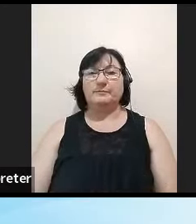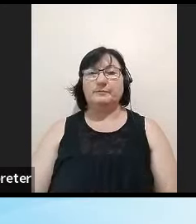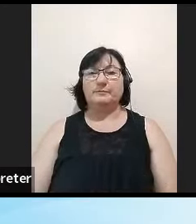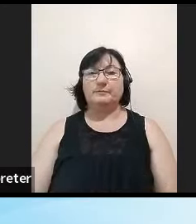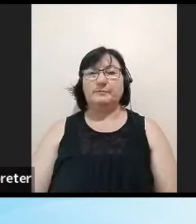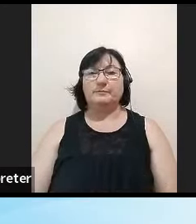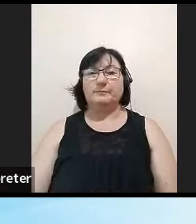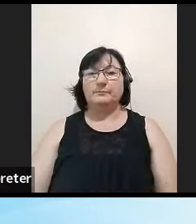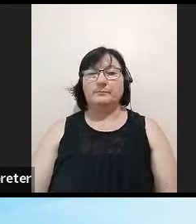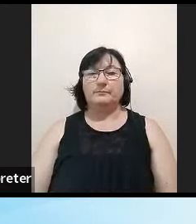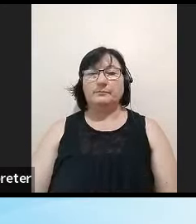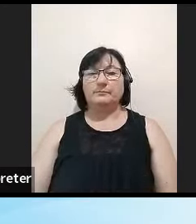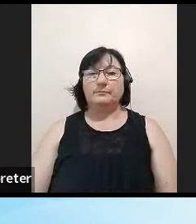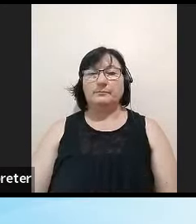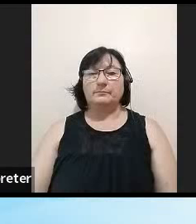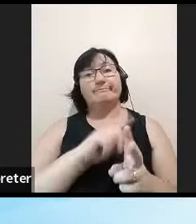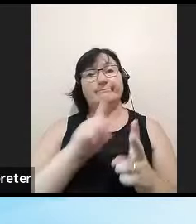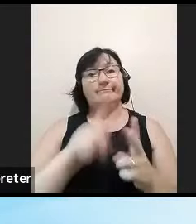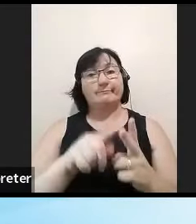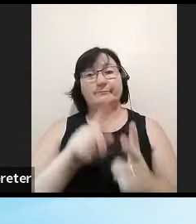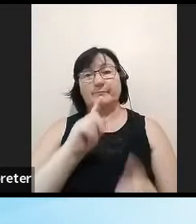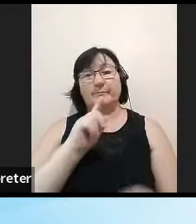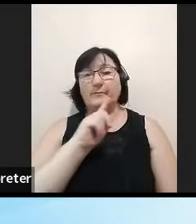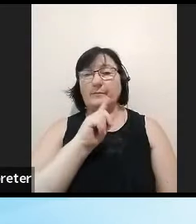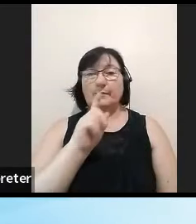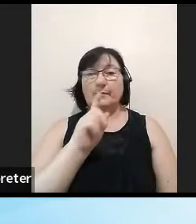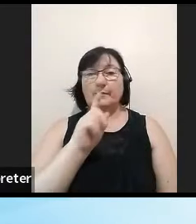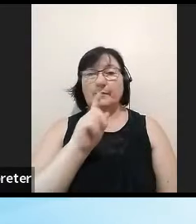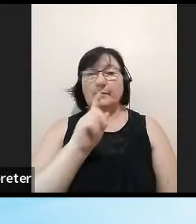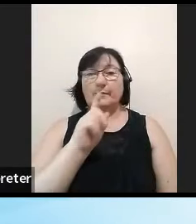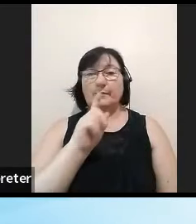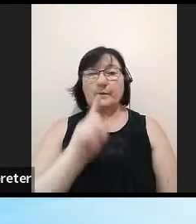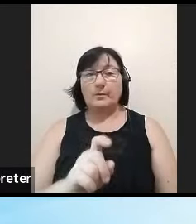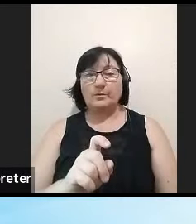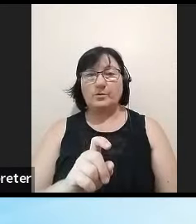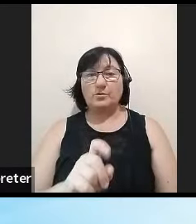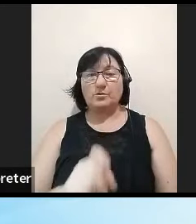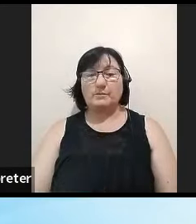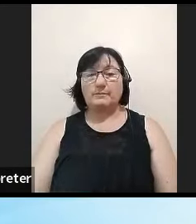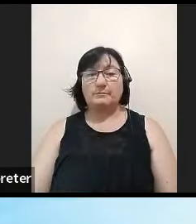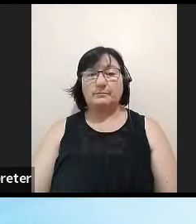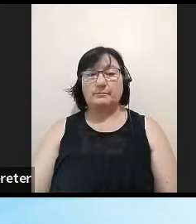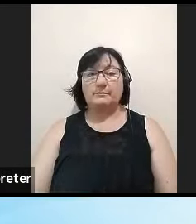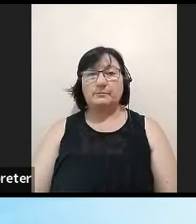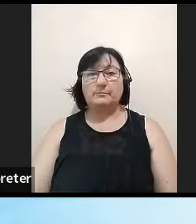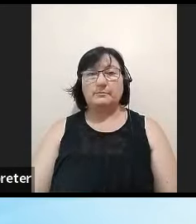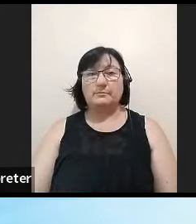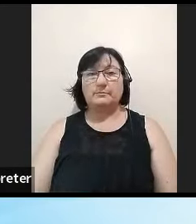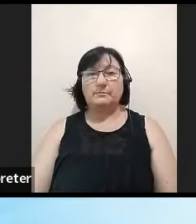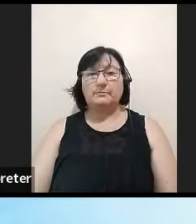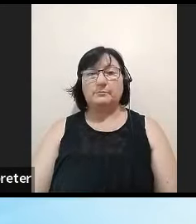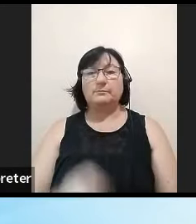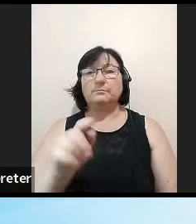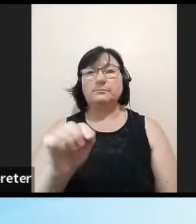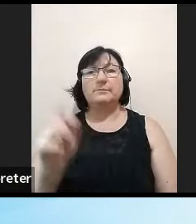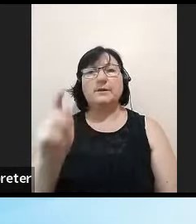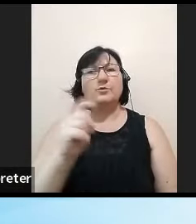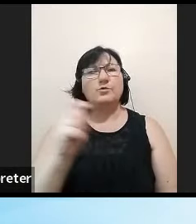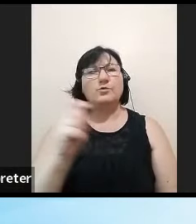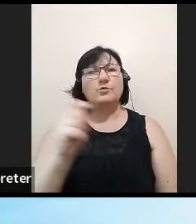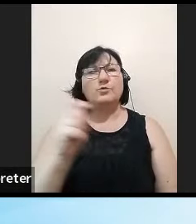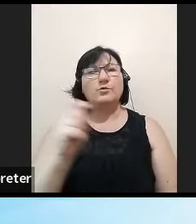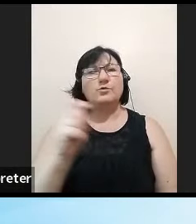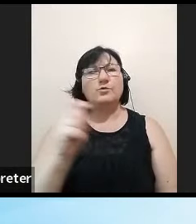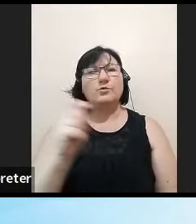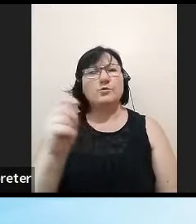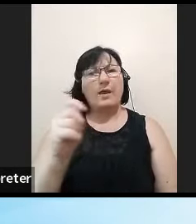Patricia Jones to answer the question. The trader is asking whether the deposits